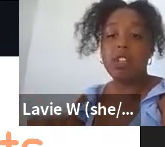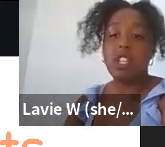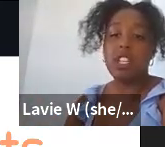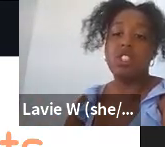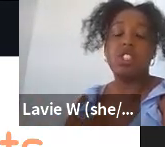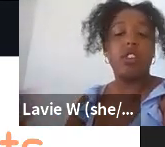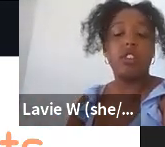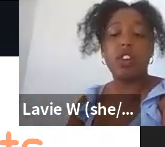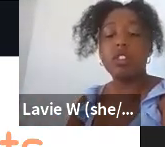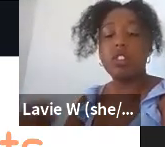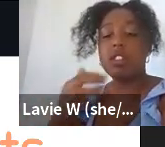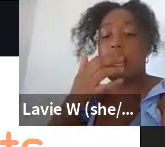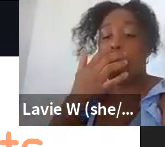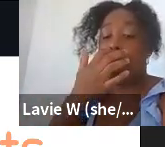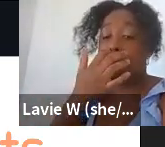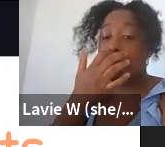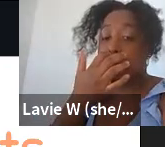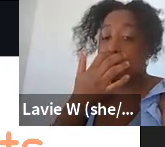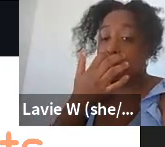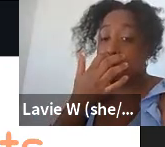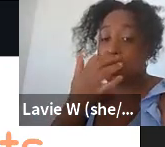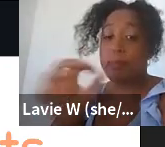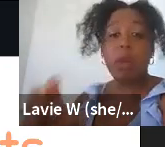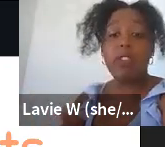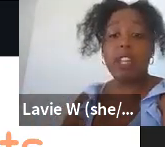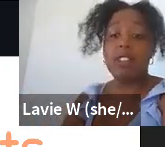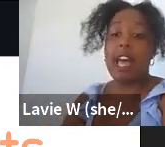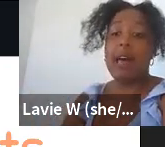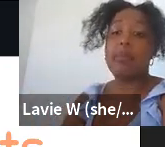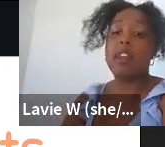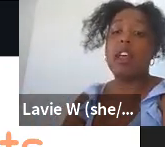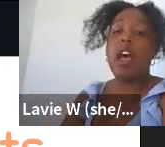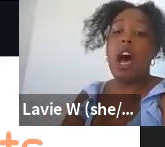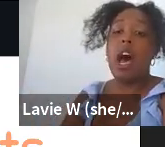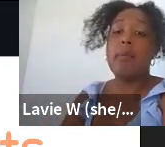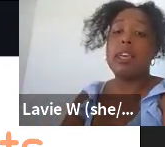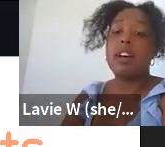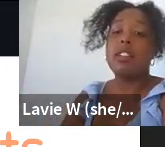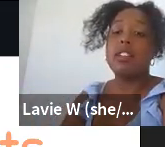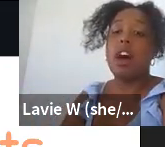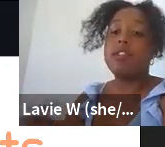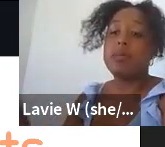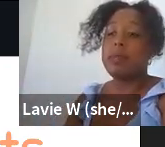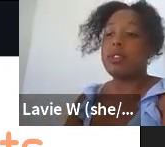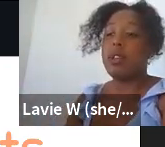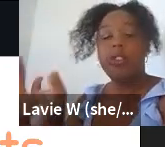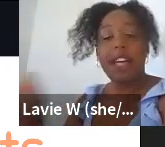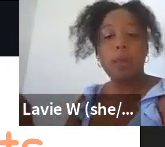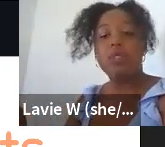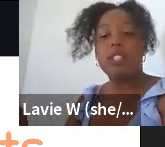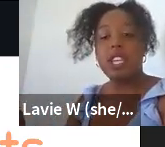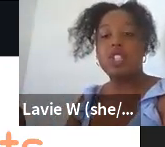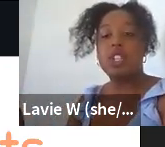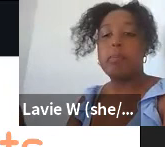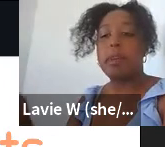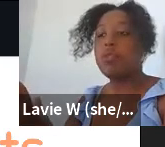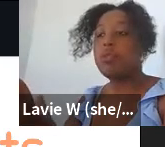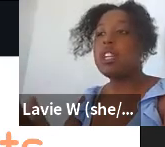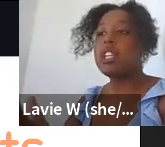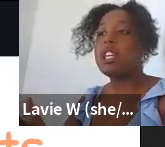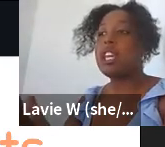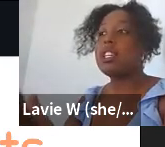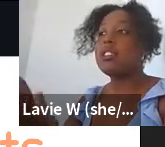and marginalization of other cultures. And essentialization is a big one that does happen, because often people say, well, that's representation, but